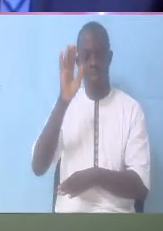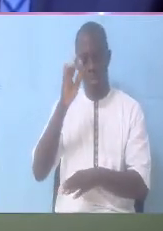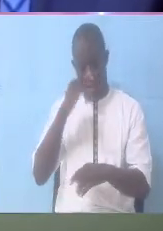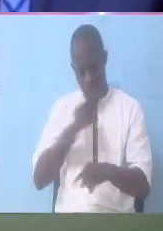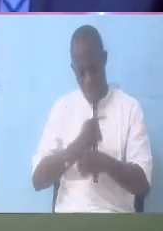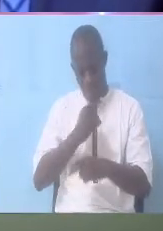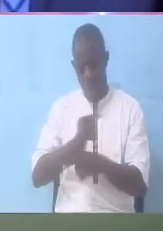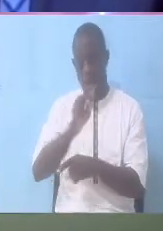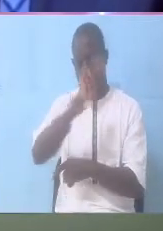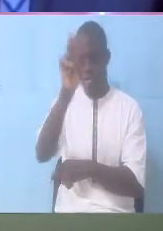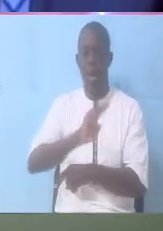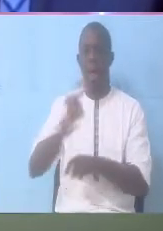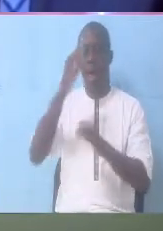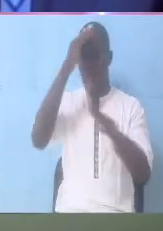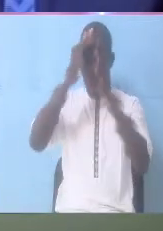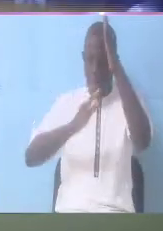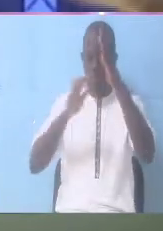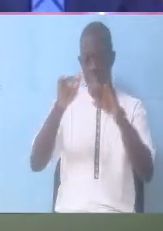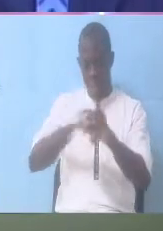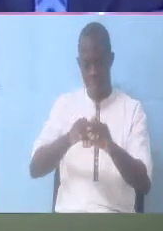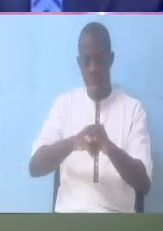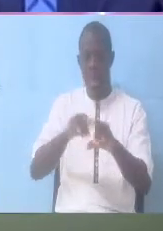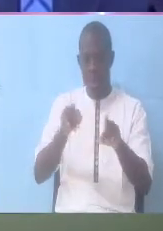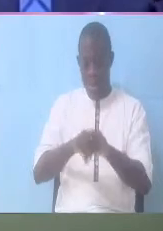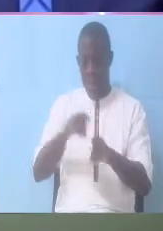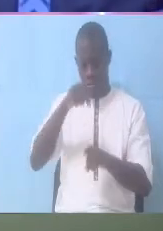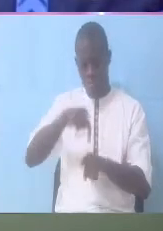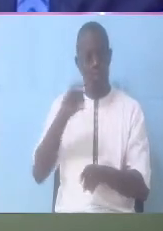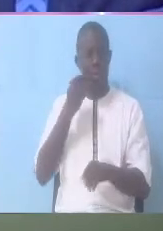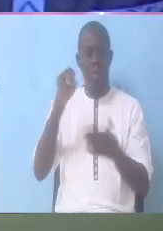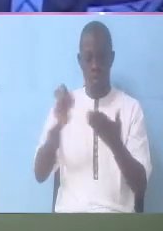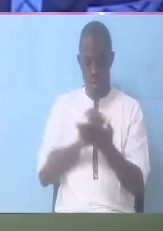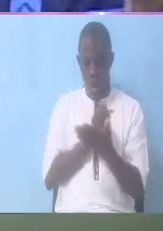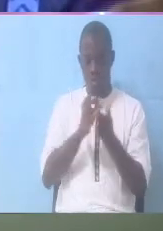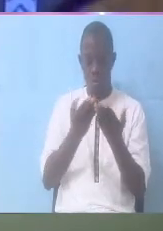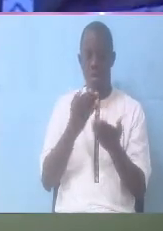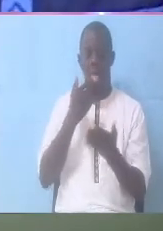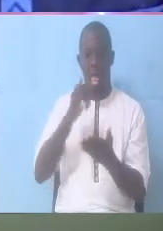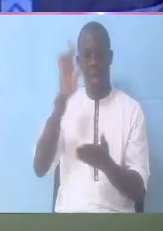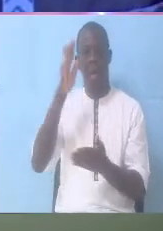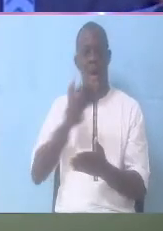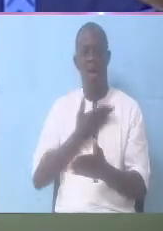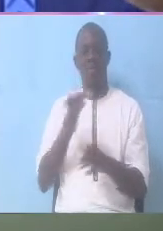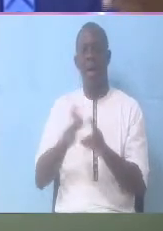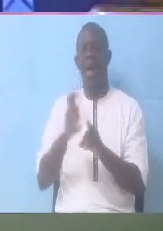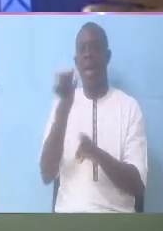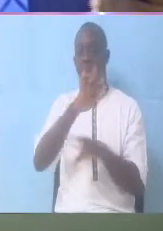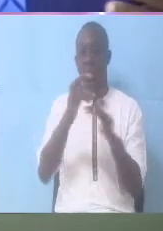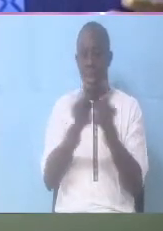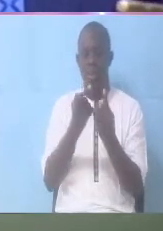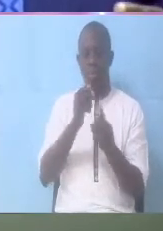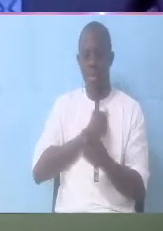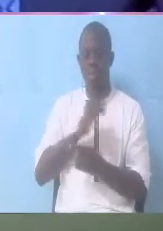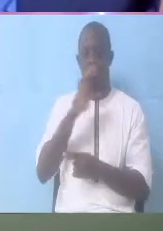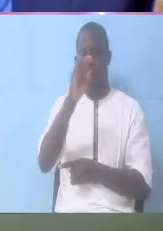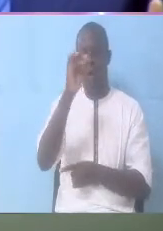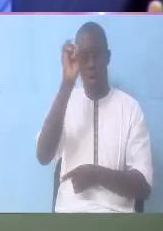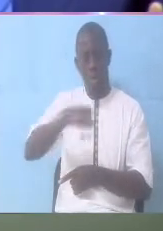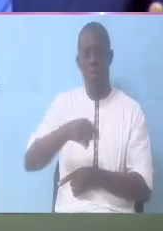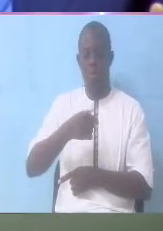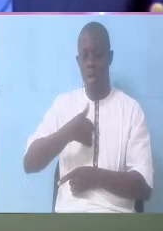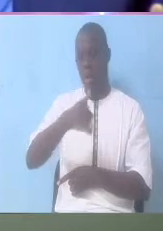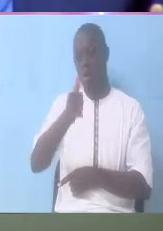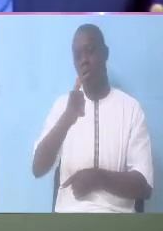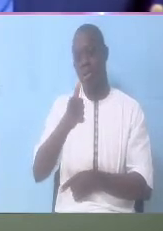saying, I will be on my own. Kulli nafsi ja'atil maut. I'll be on my own in my graveyard. I have to be very honest. Let